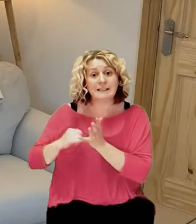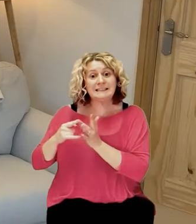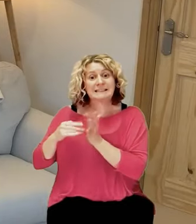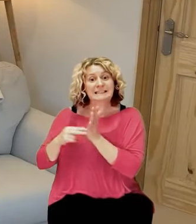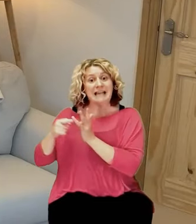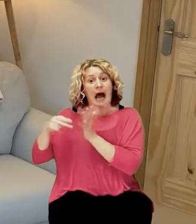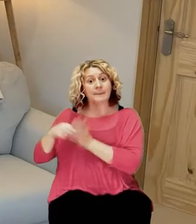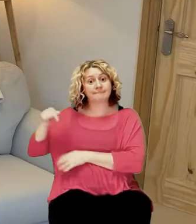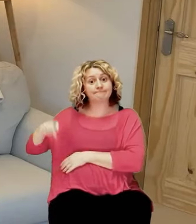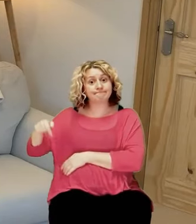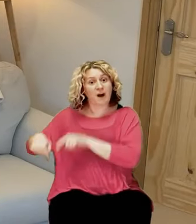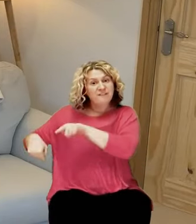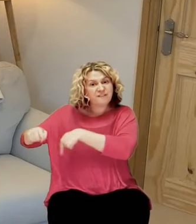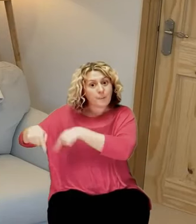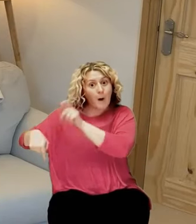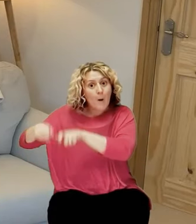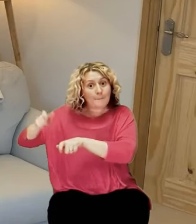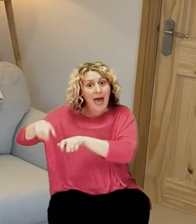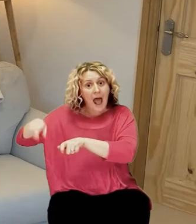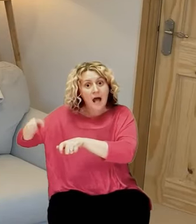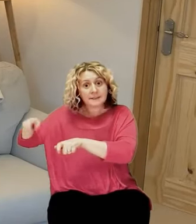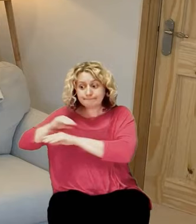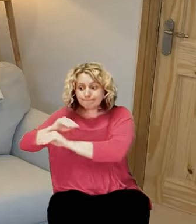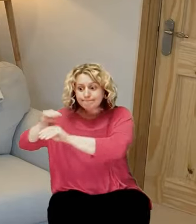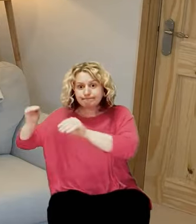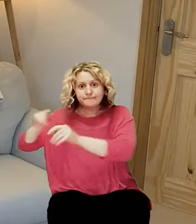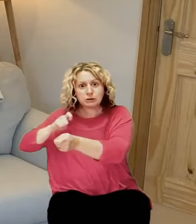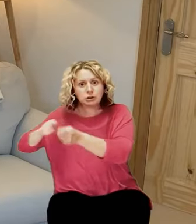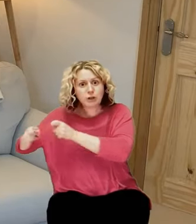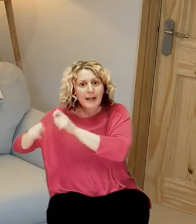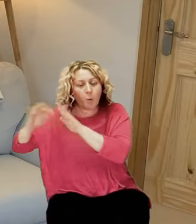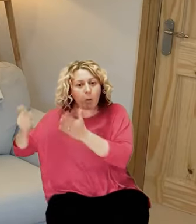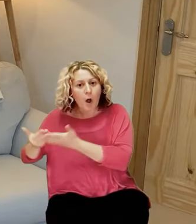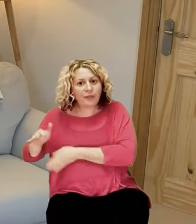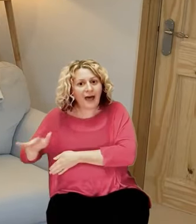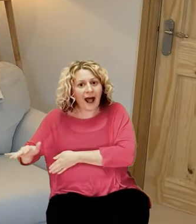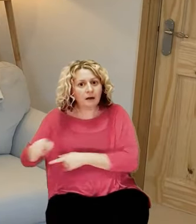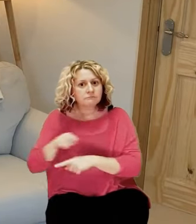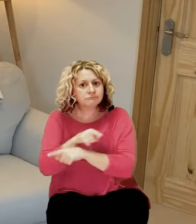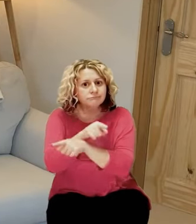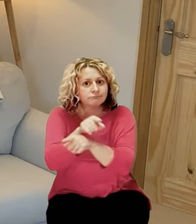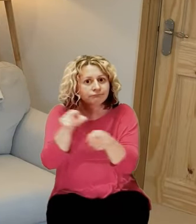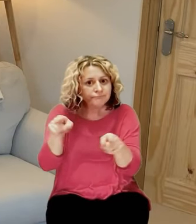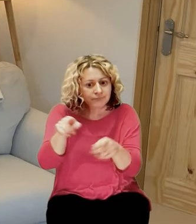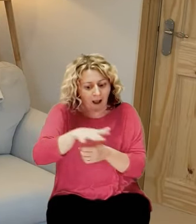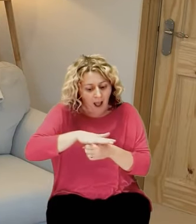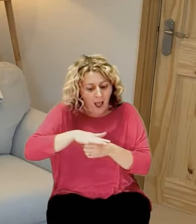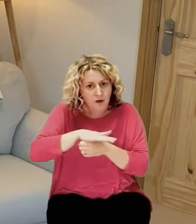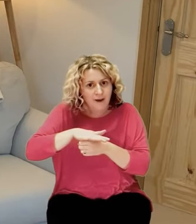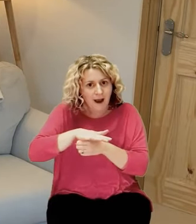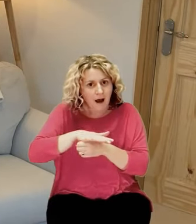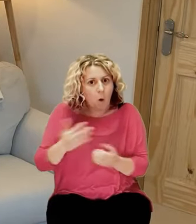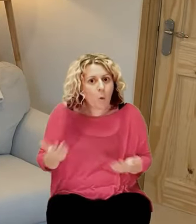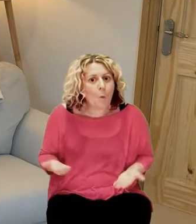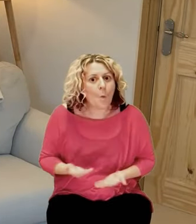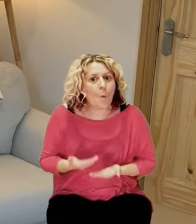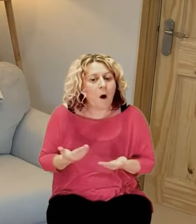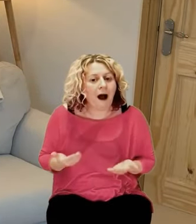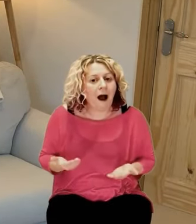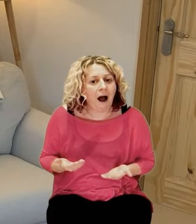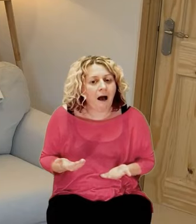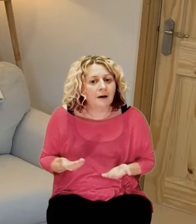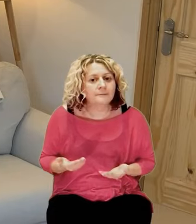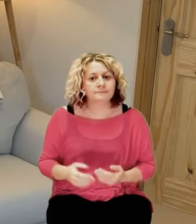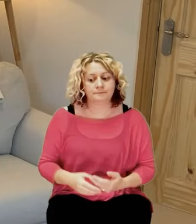world by the power of Jesus. And that's why when you've got a picture of the world, what's the